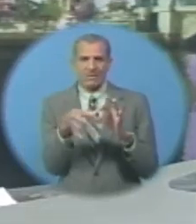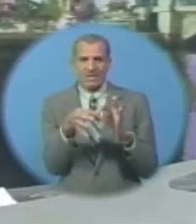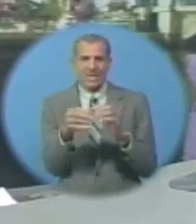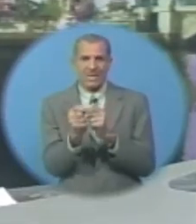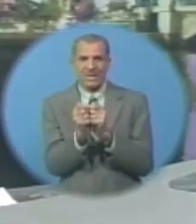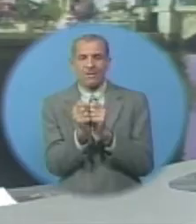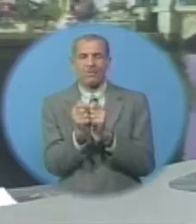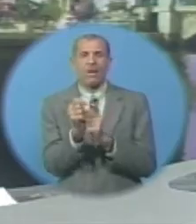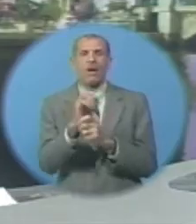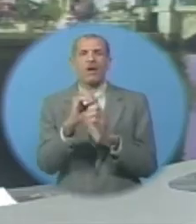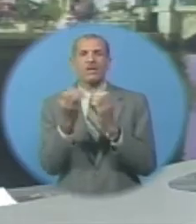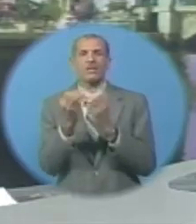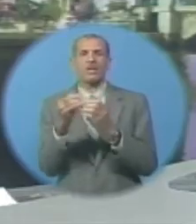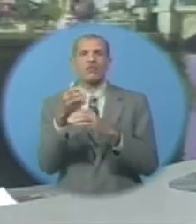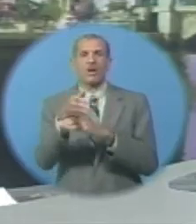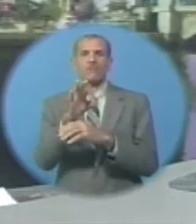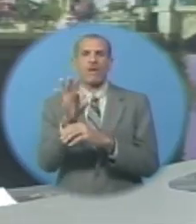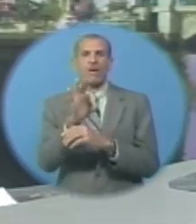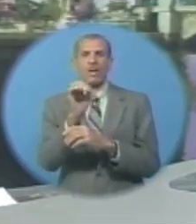across Florida.